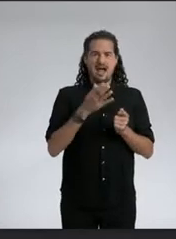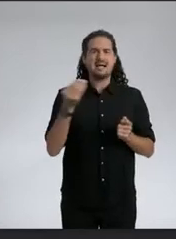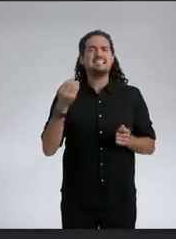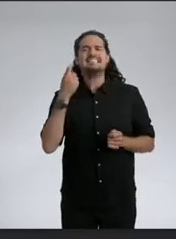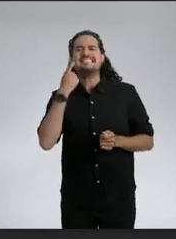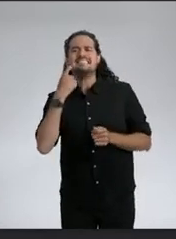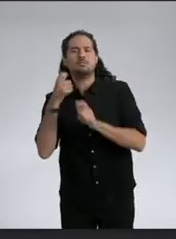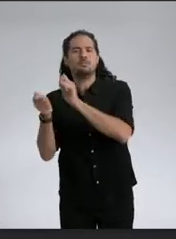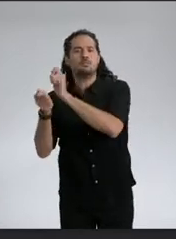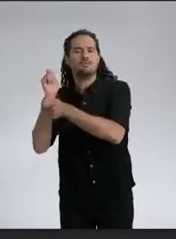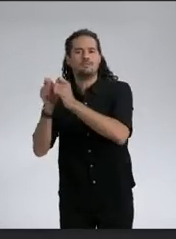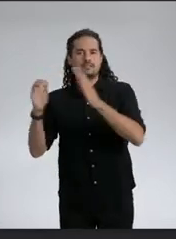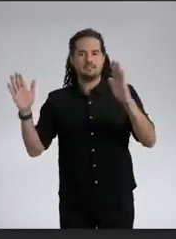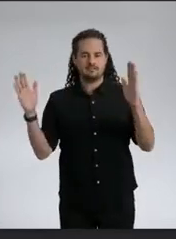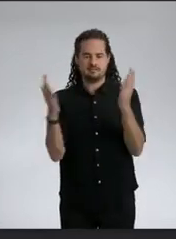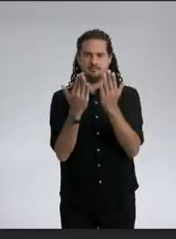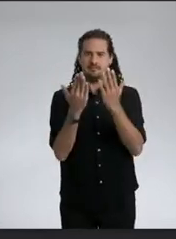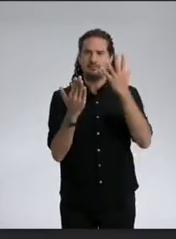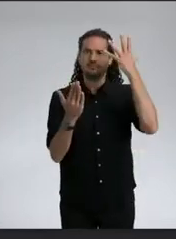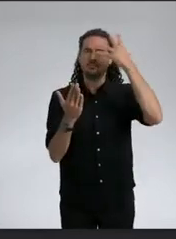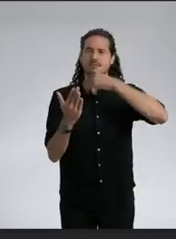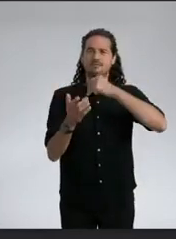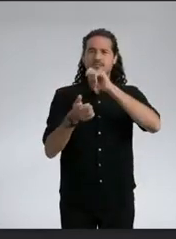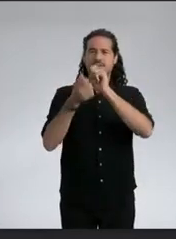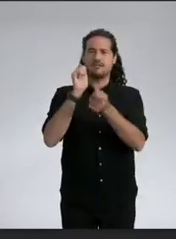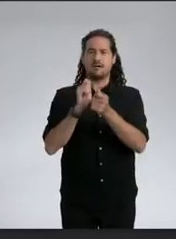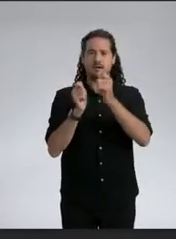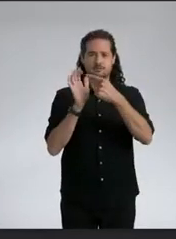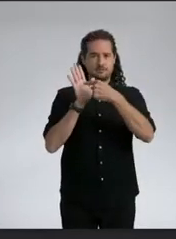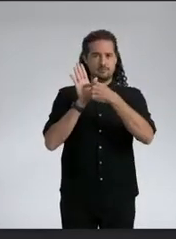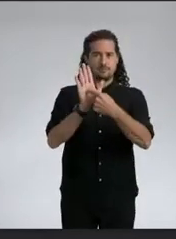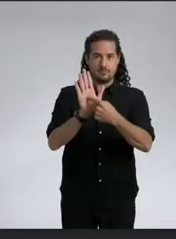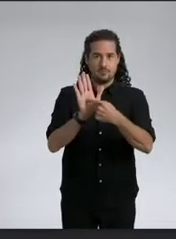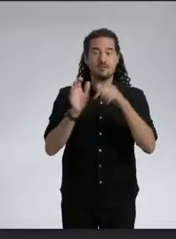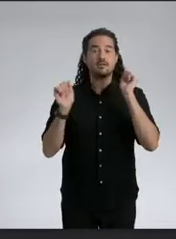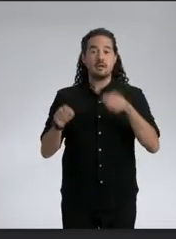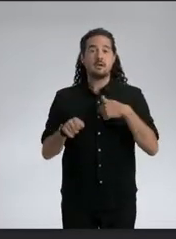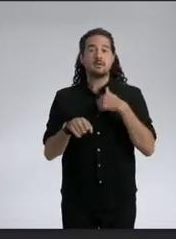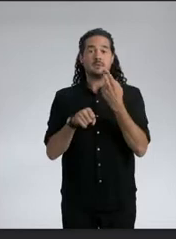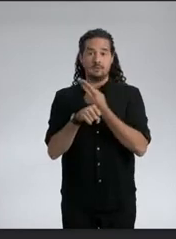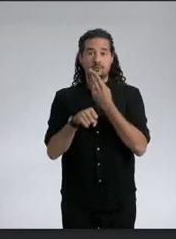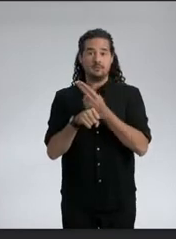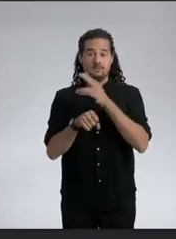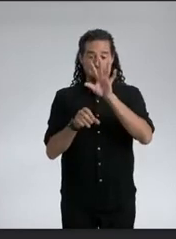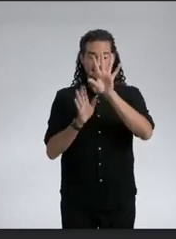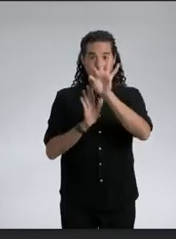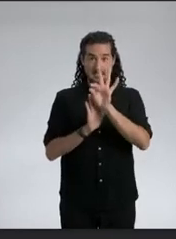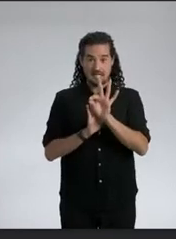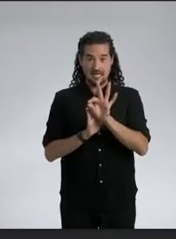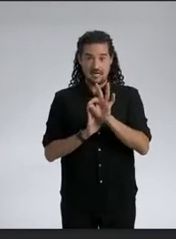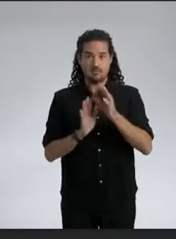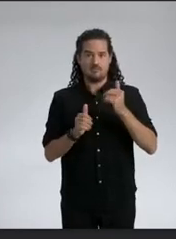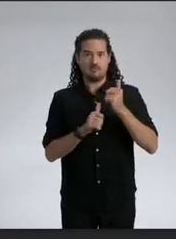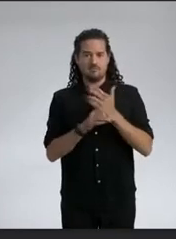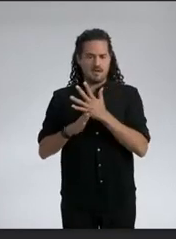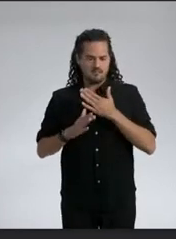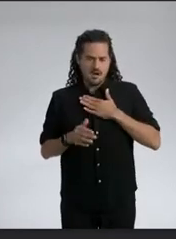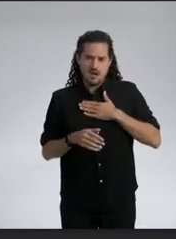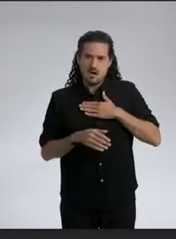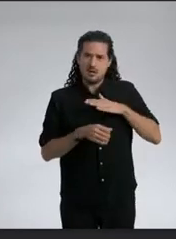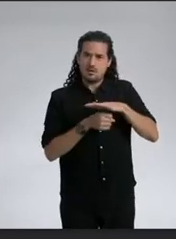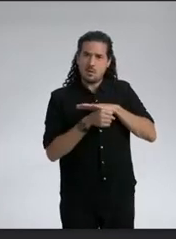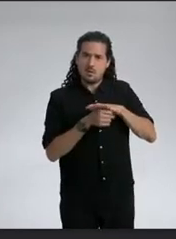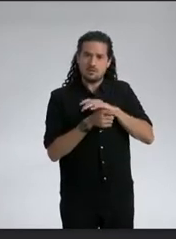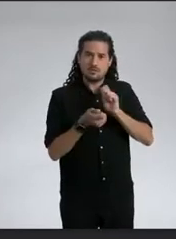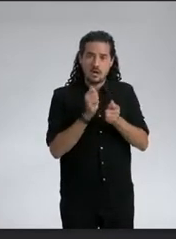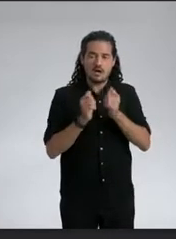inline presentation. I can use the updated revision selectors to compare my local changes against any branch or tag